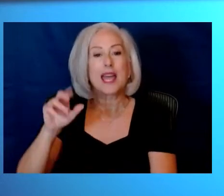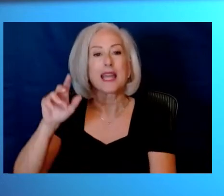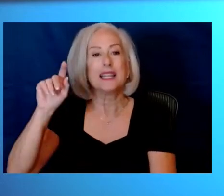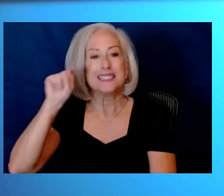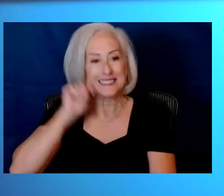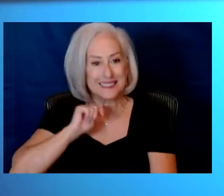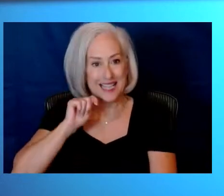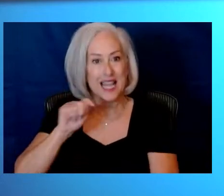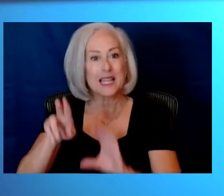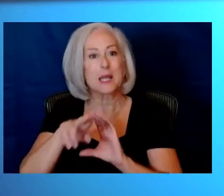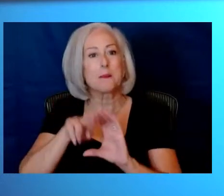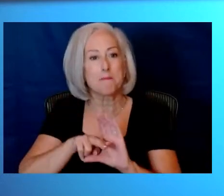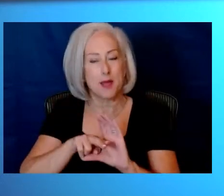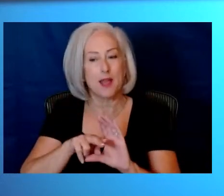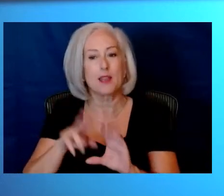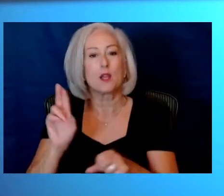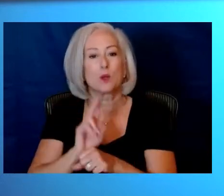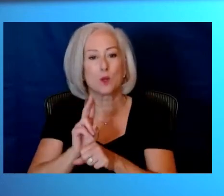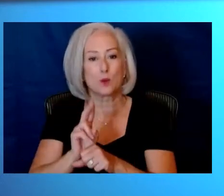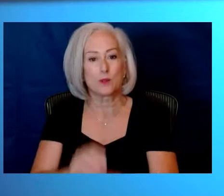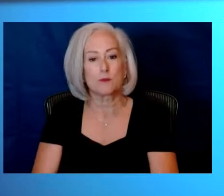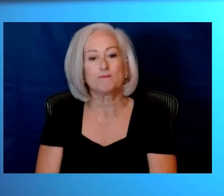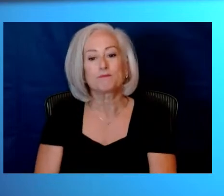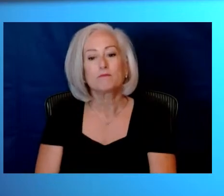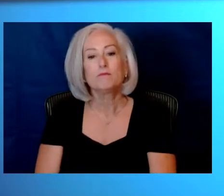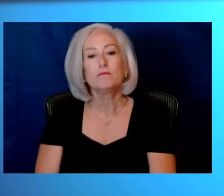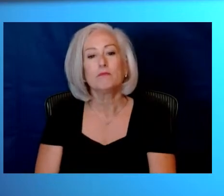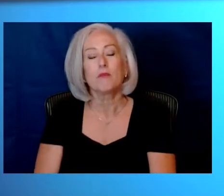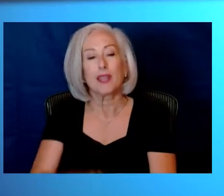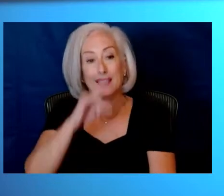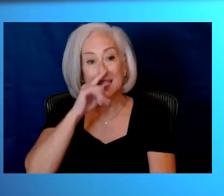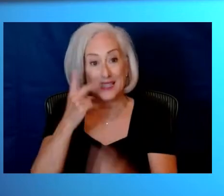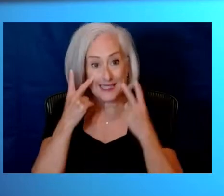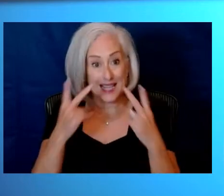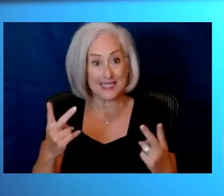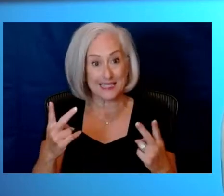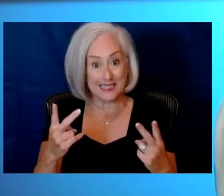that, so the kids that I know and I see around, my own kids.